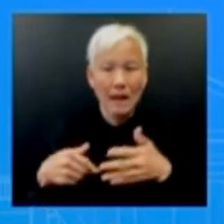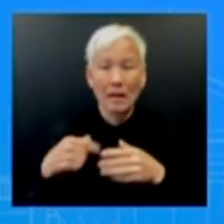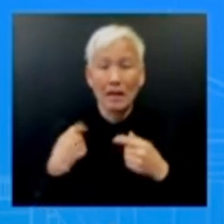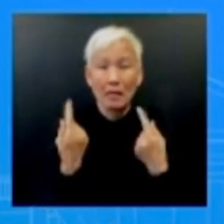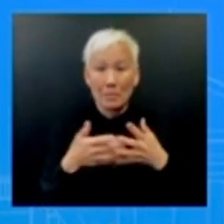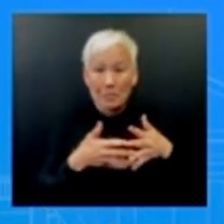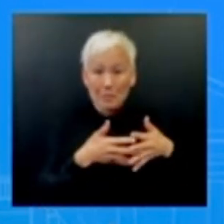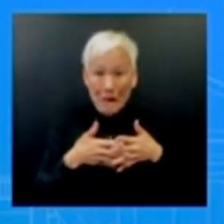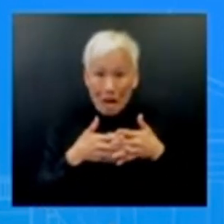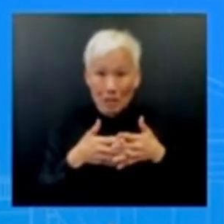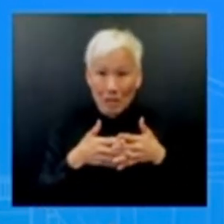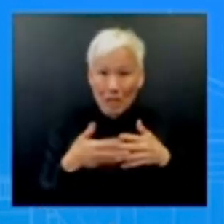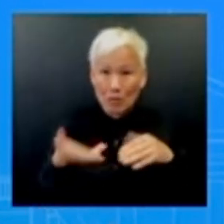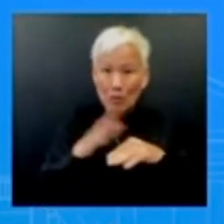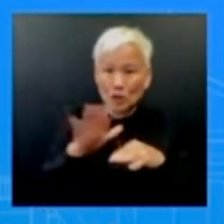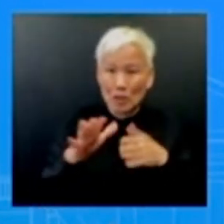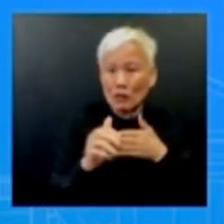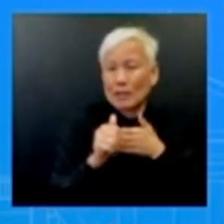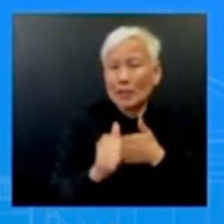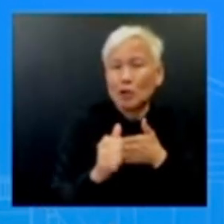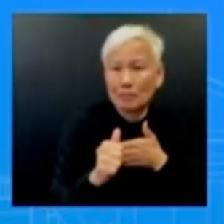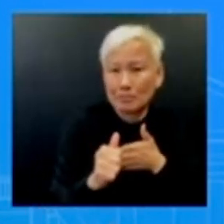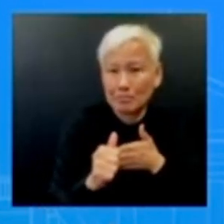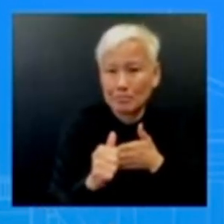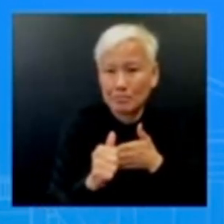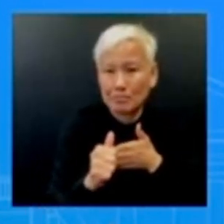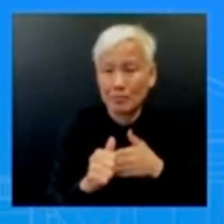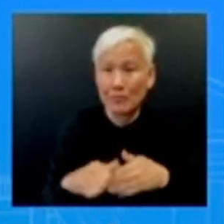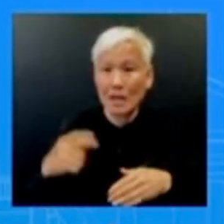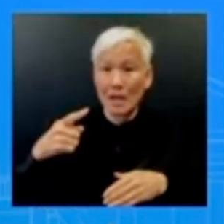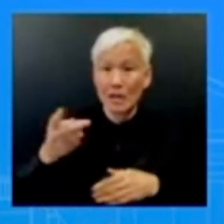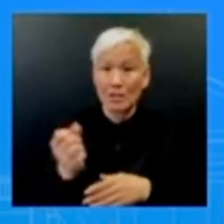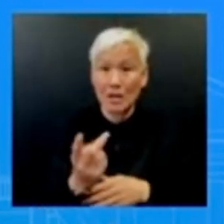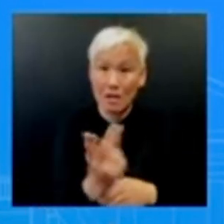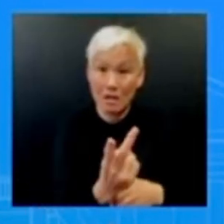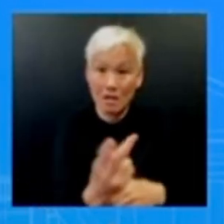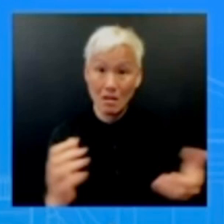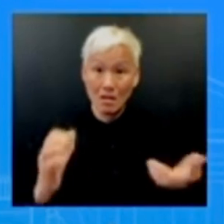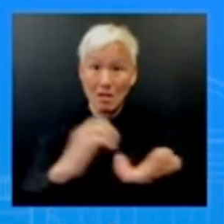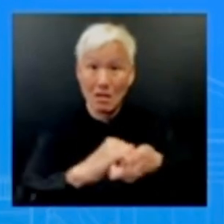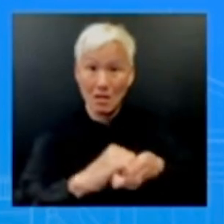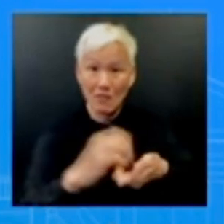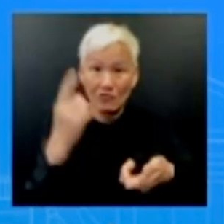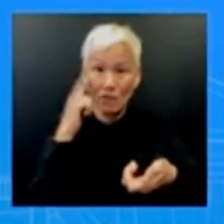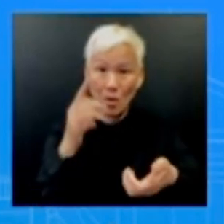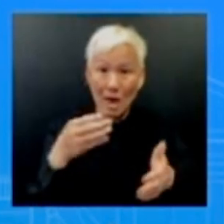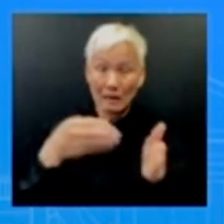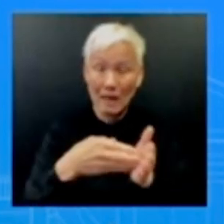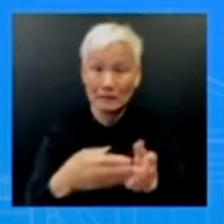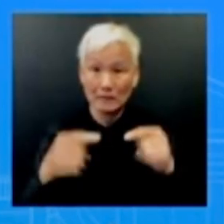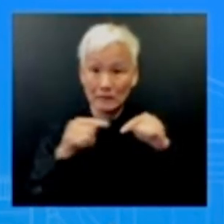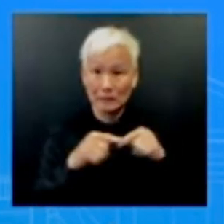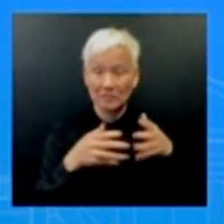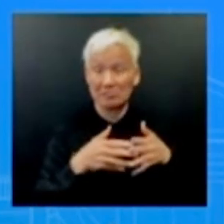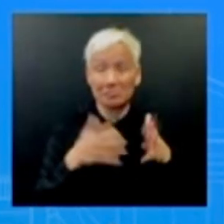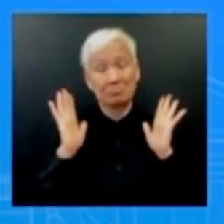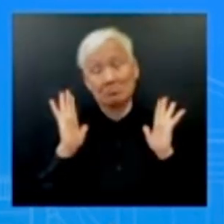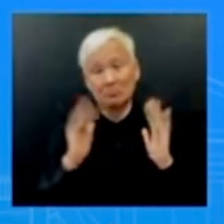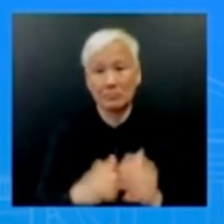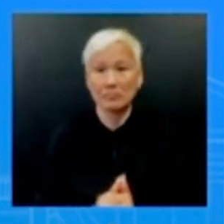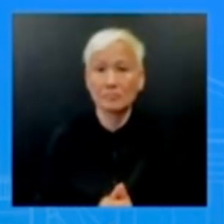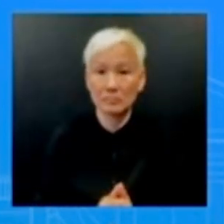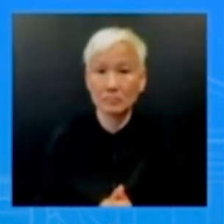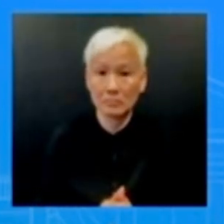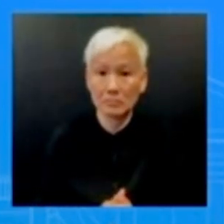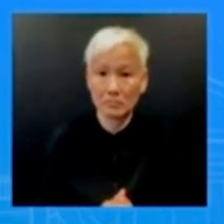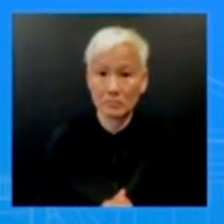and trying to check that. Thank you. I wanted to ask you about the Government of India protest against, there was an attack on the